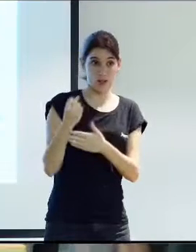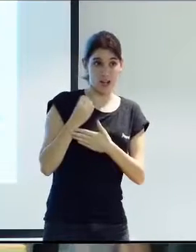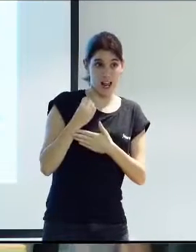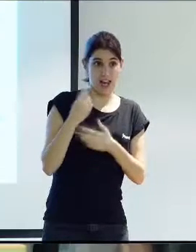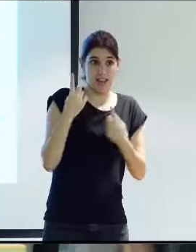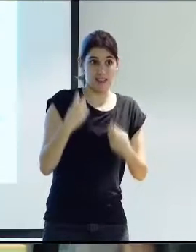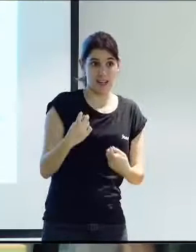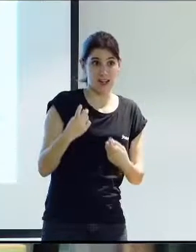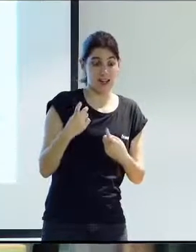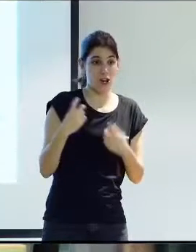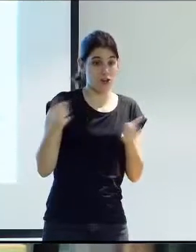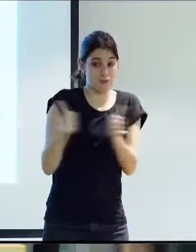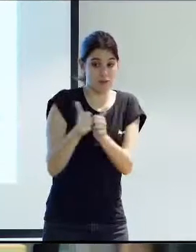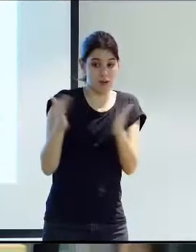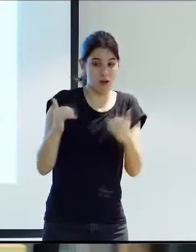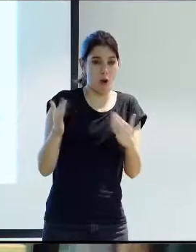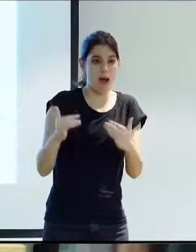do not have a personal assistant,